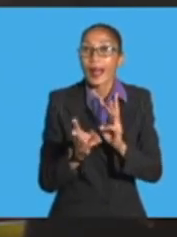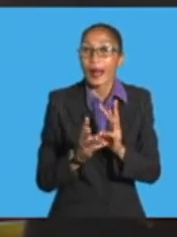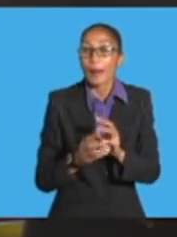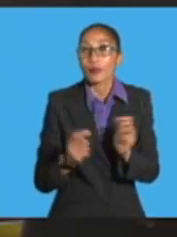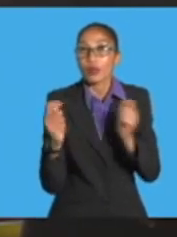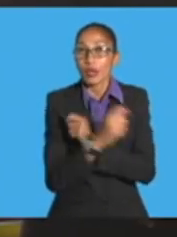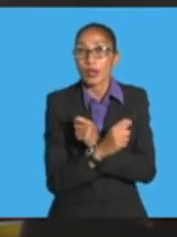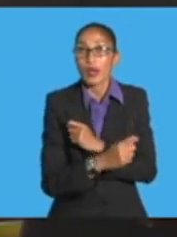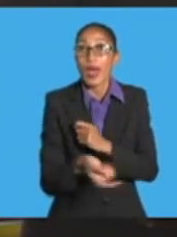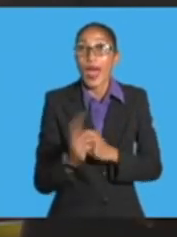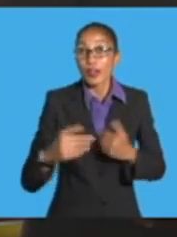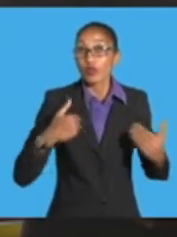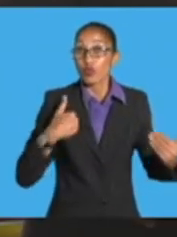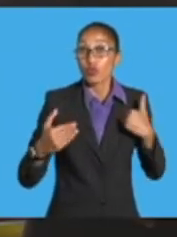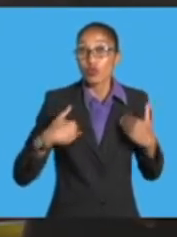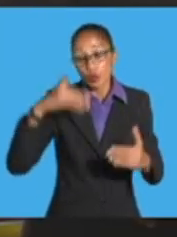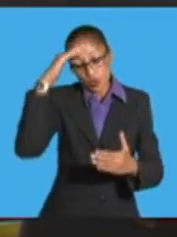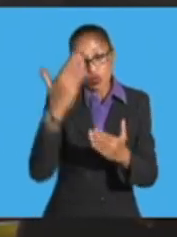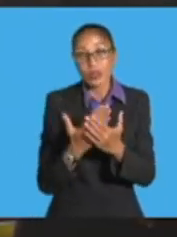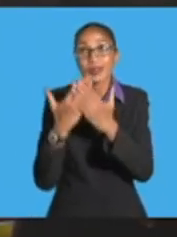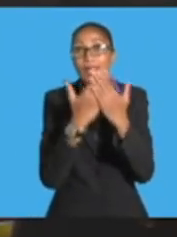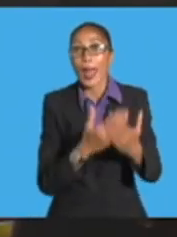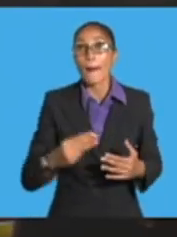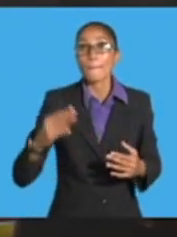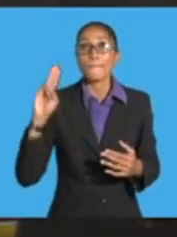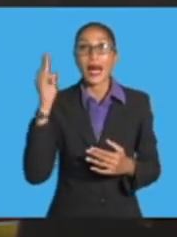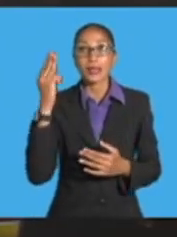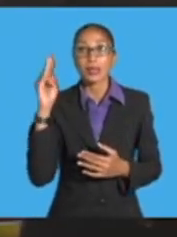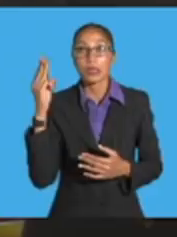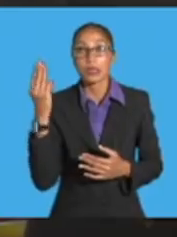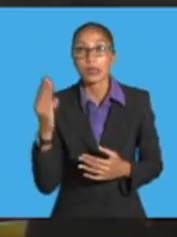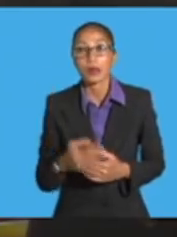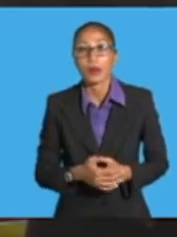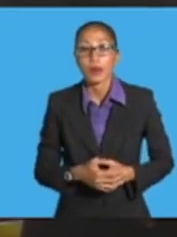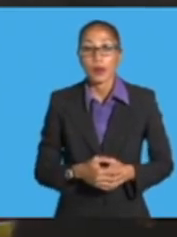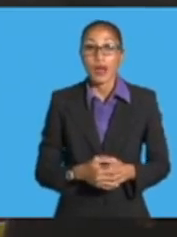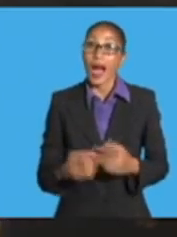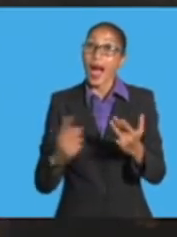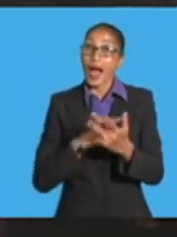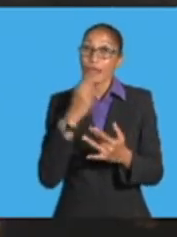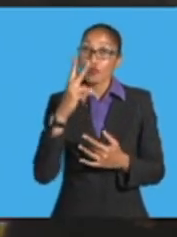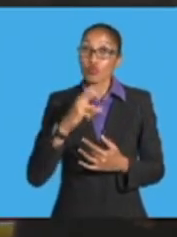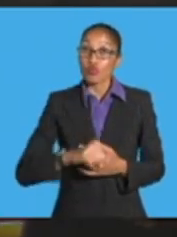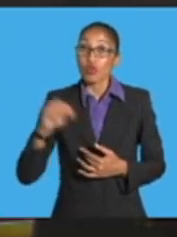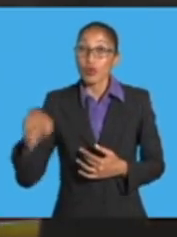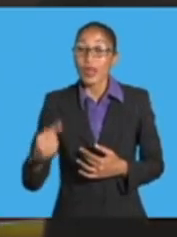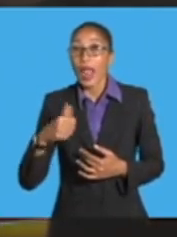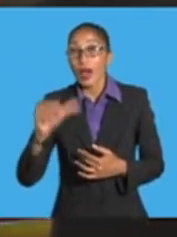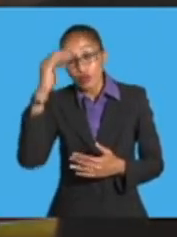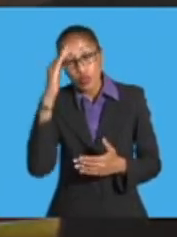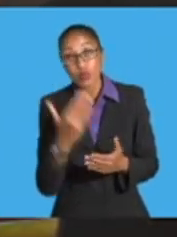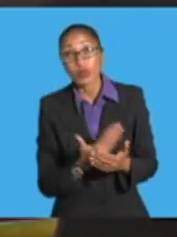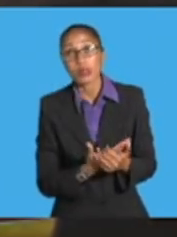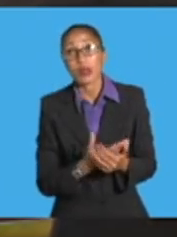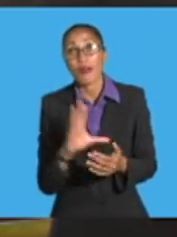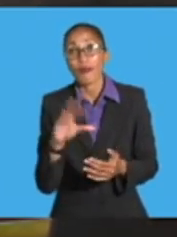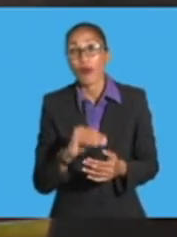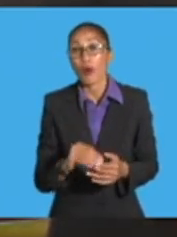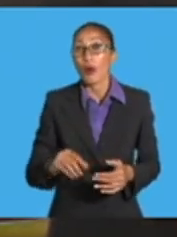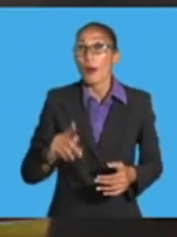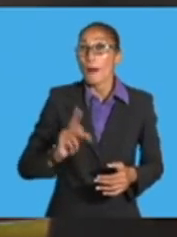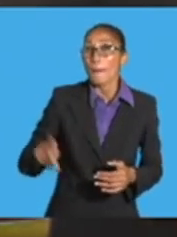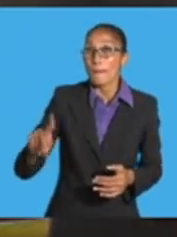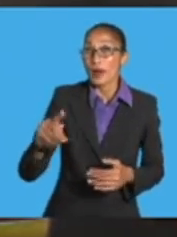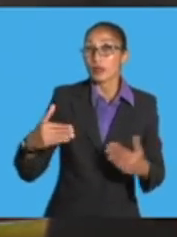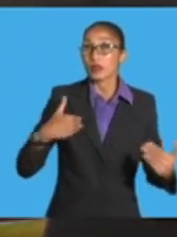student to study Masters in Climate Change. The other 2 scholarships will allow students from Pacific to study